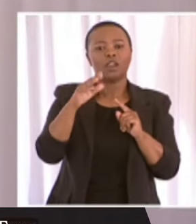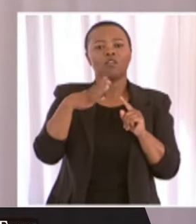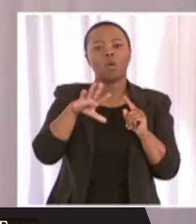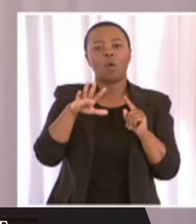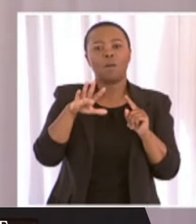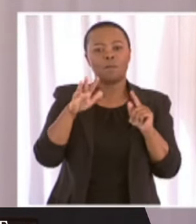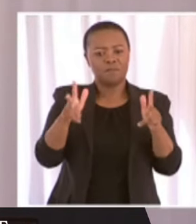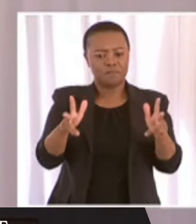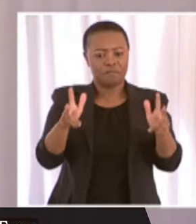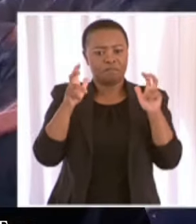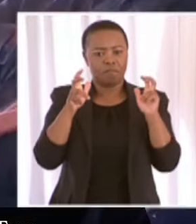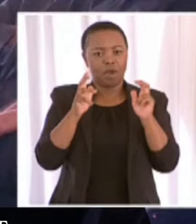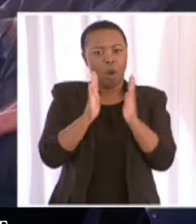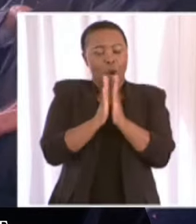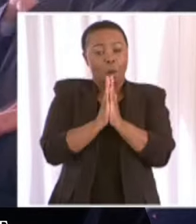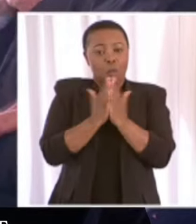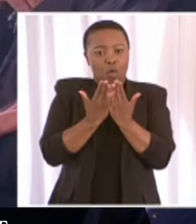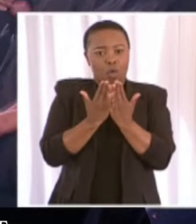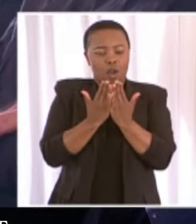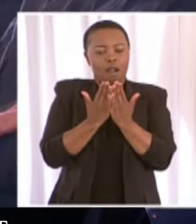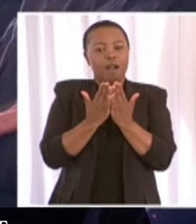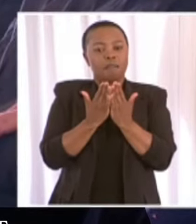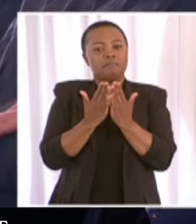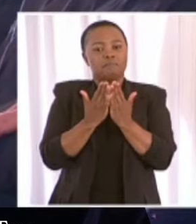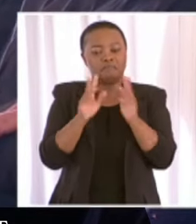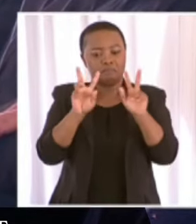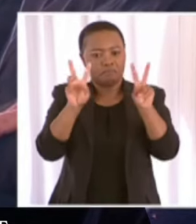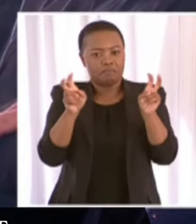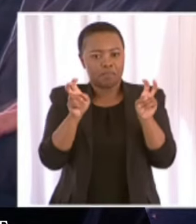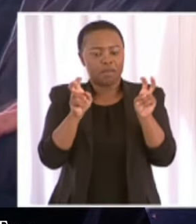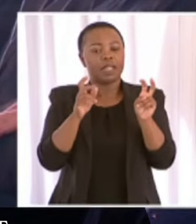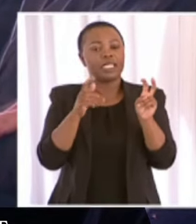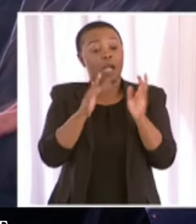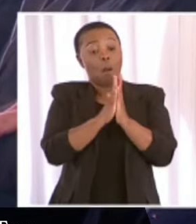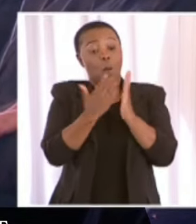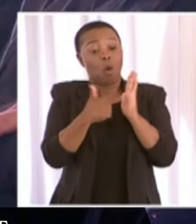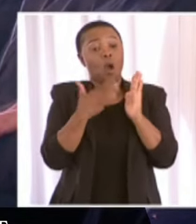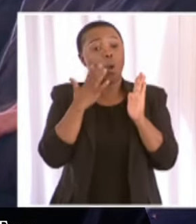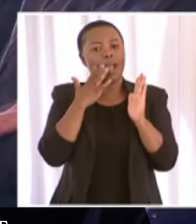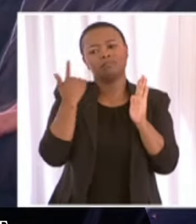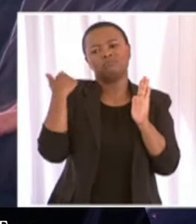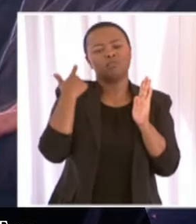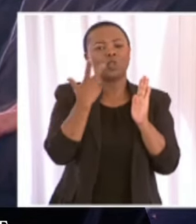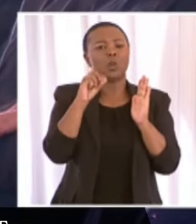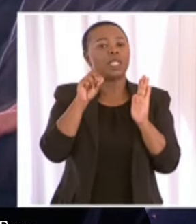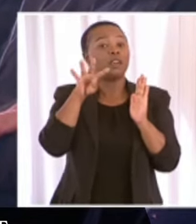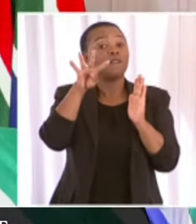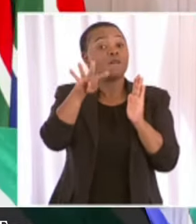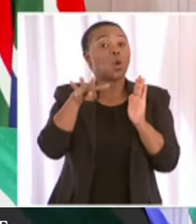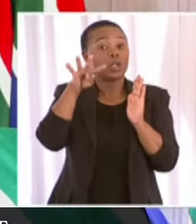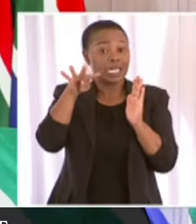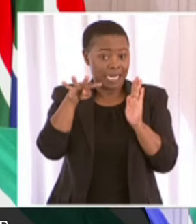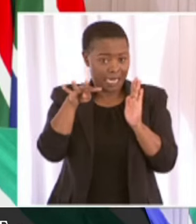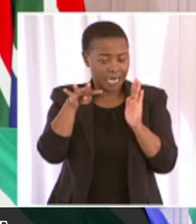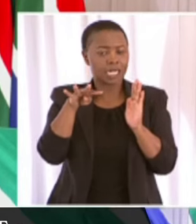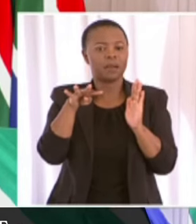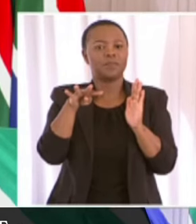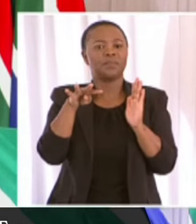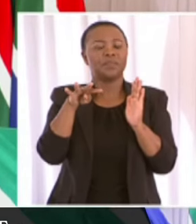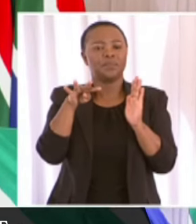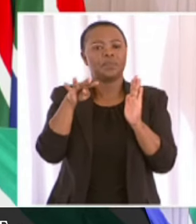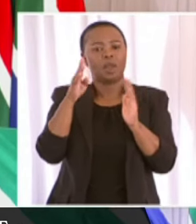Aziz's book that came out in 2014. It was called An Insurgent